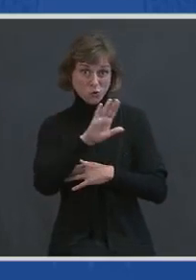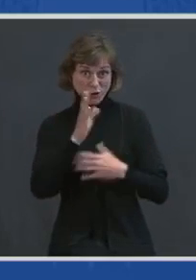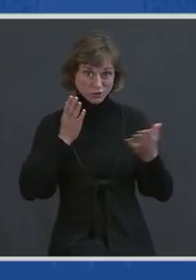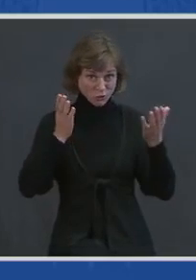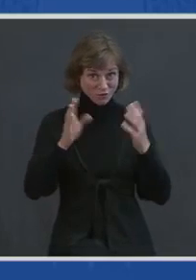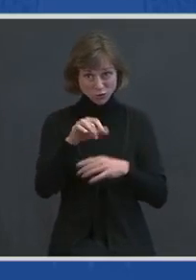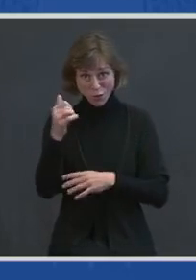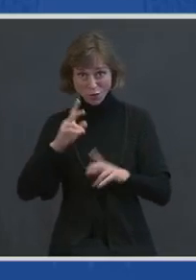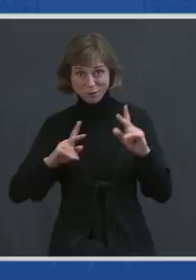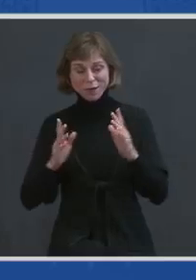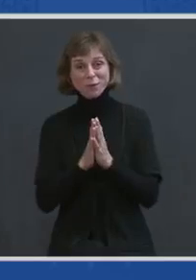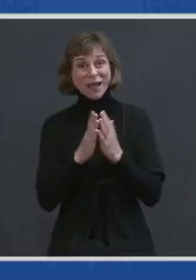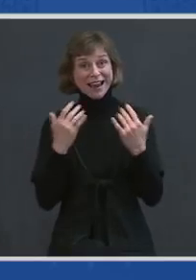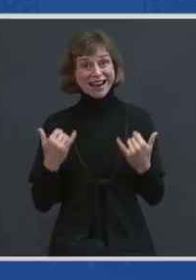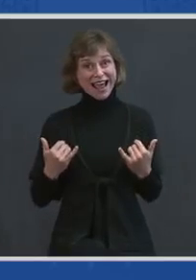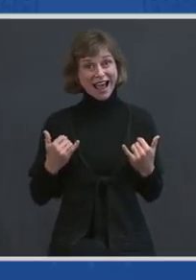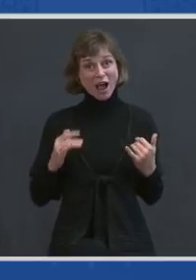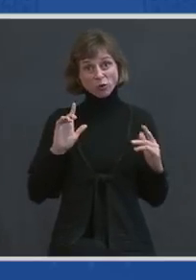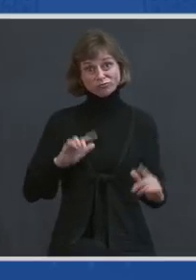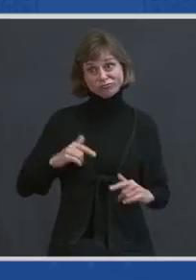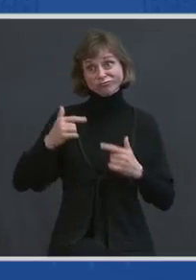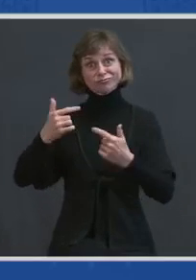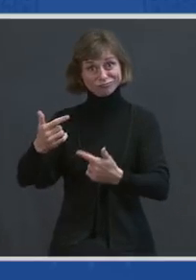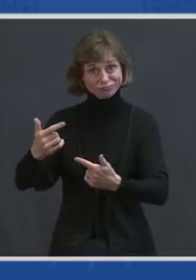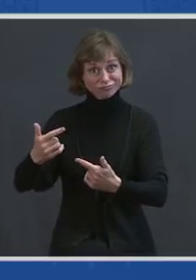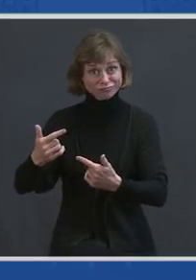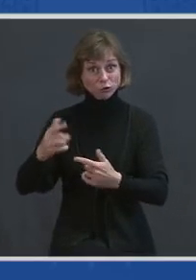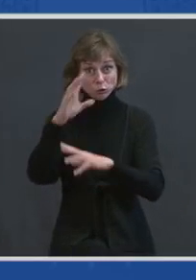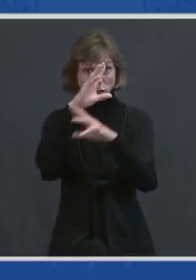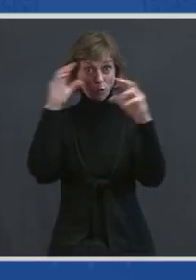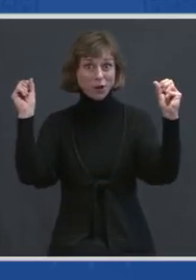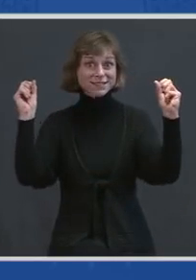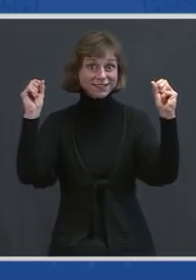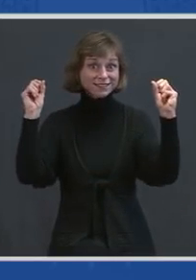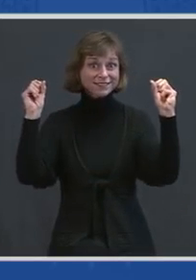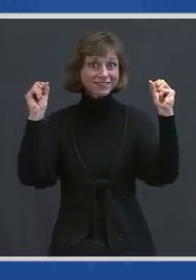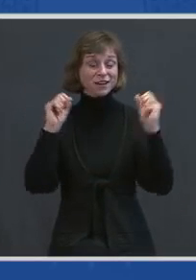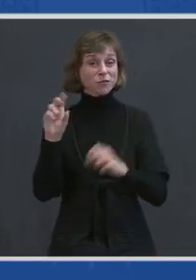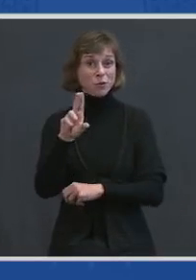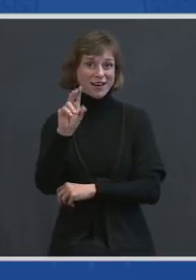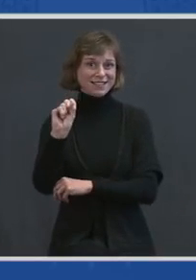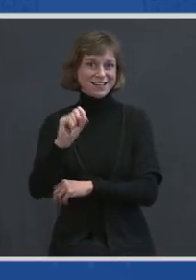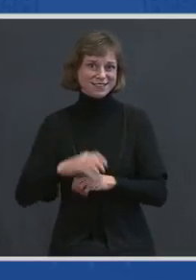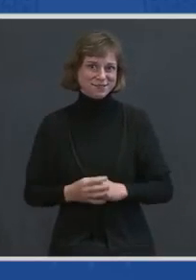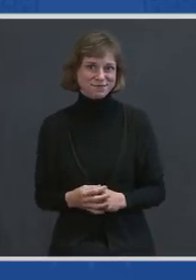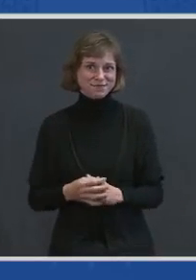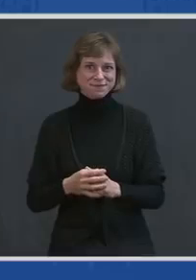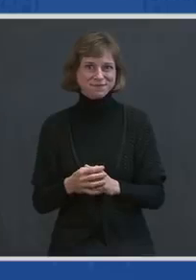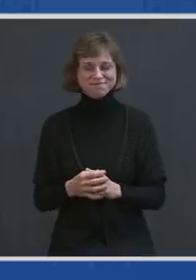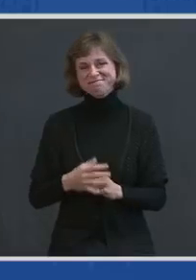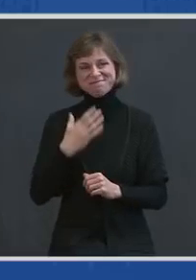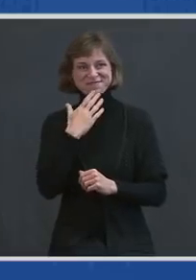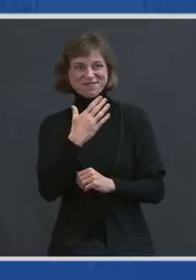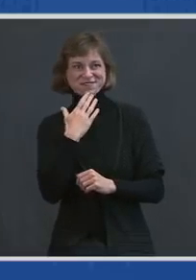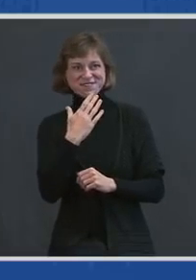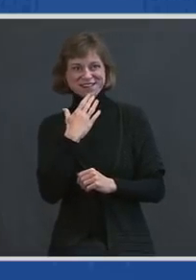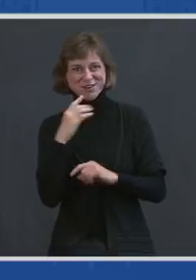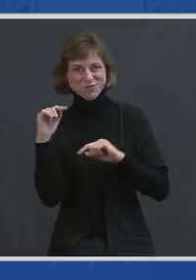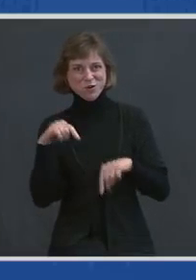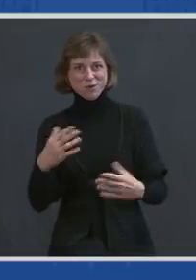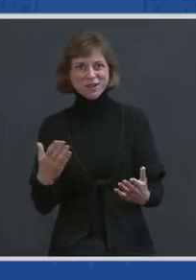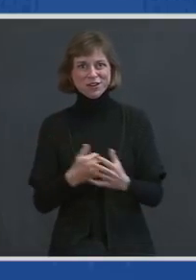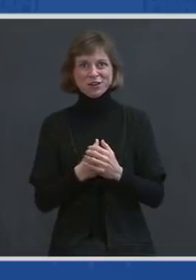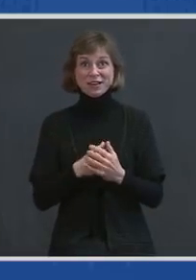And with that, I will turn it over to the President of the United States. Thanks for being here, everybody. This